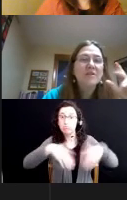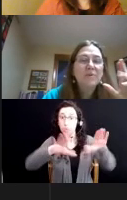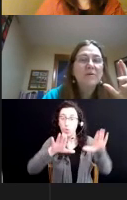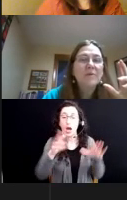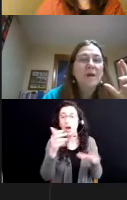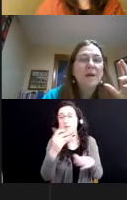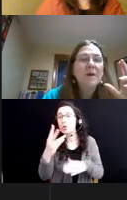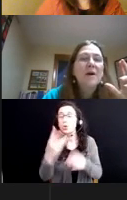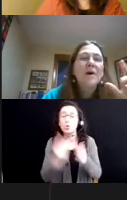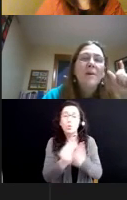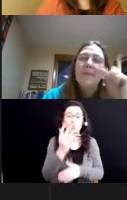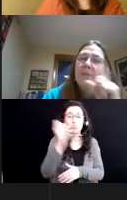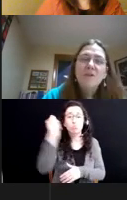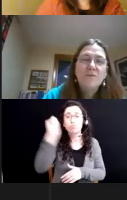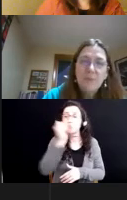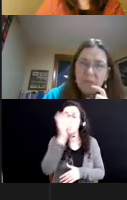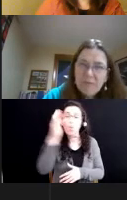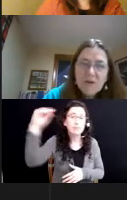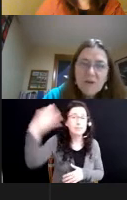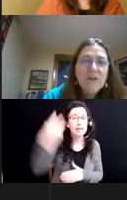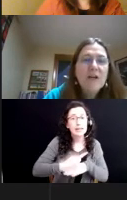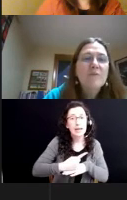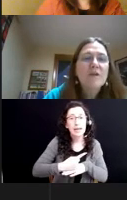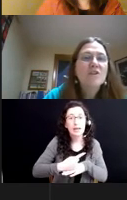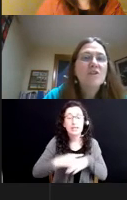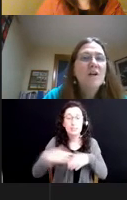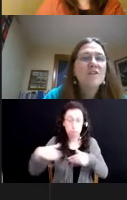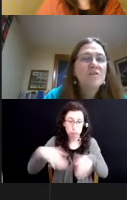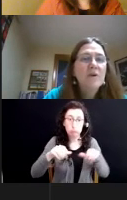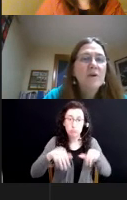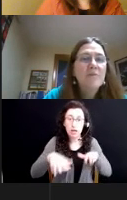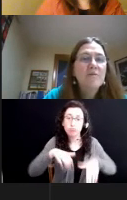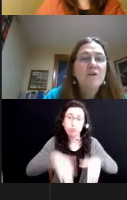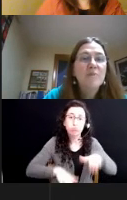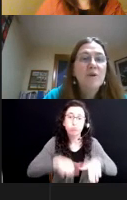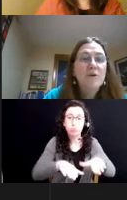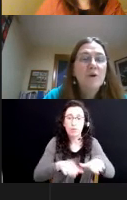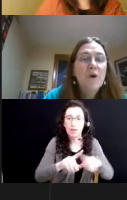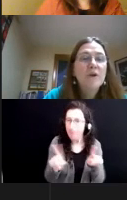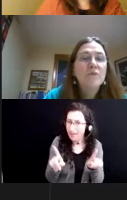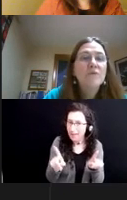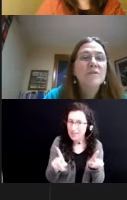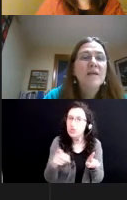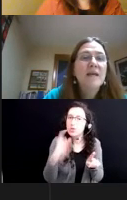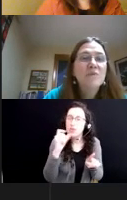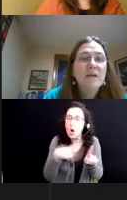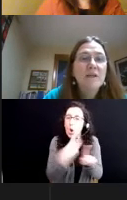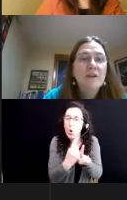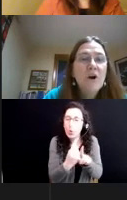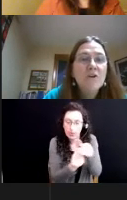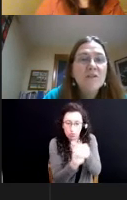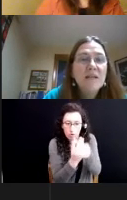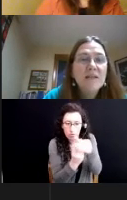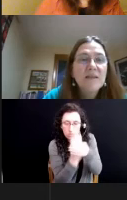January, we get sprout coming up. But be very, very careful, because you're not just growing above ground, you're growing your roots. And as we